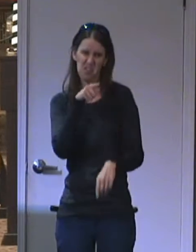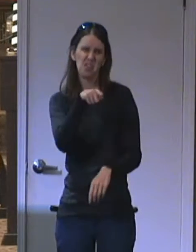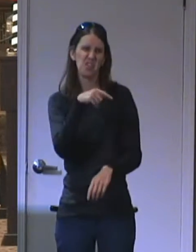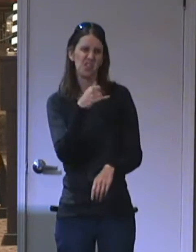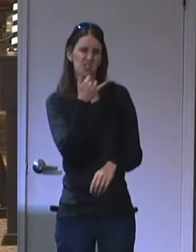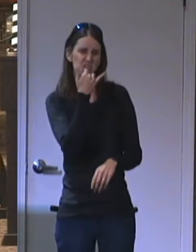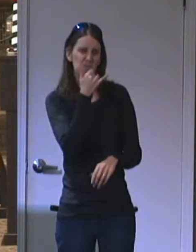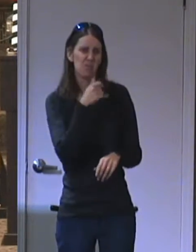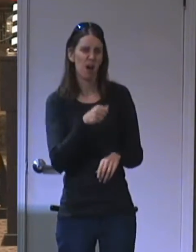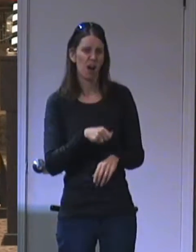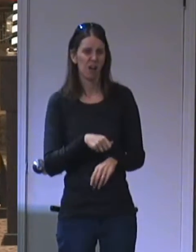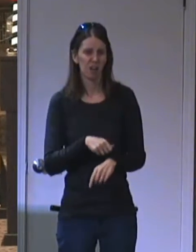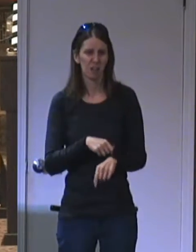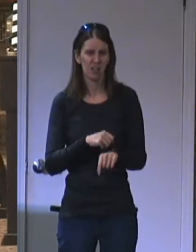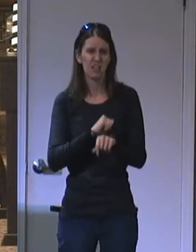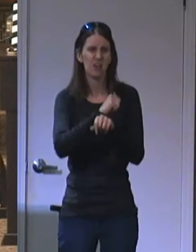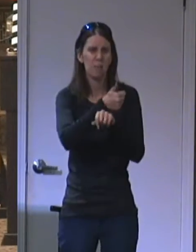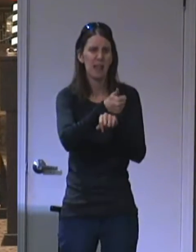own fault.